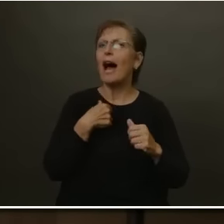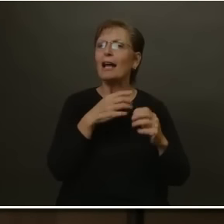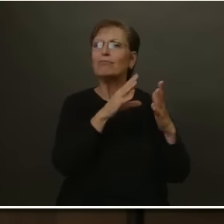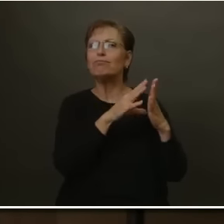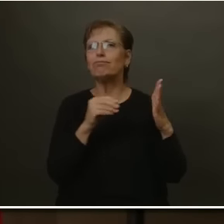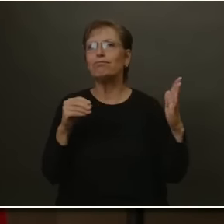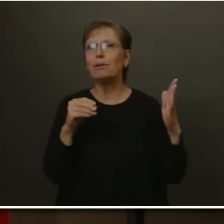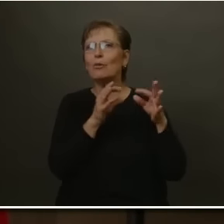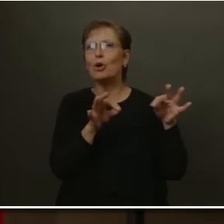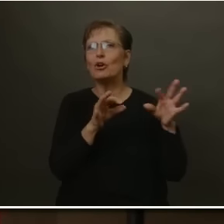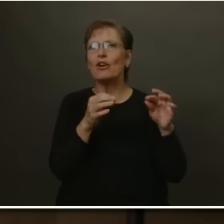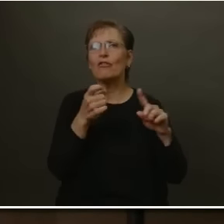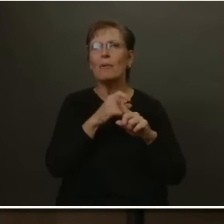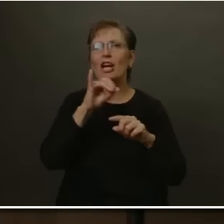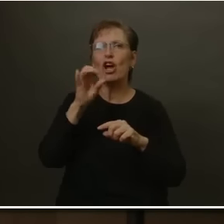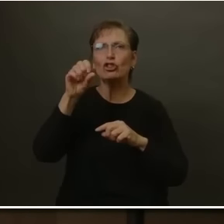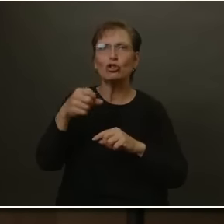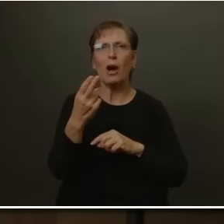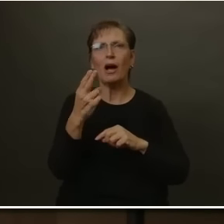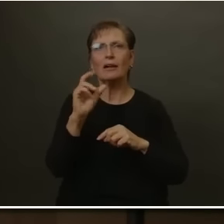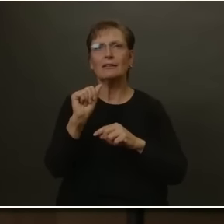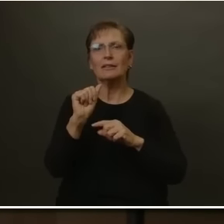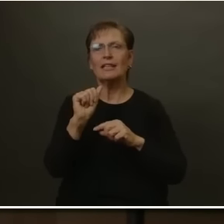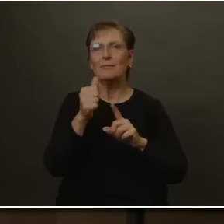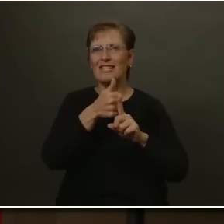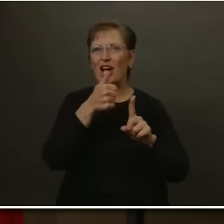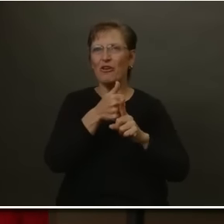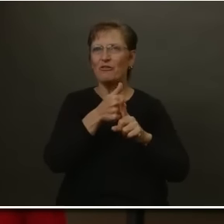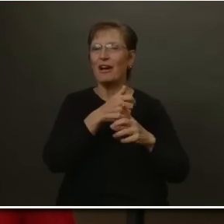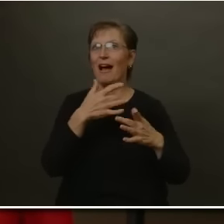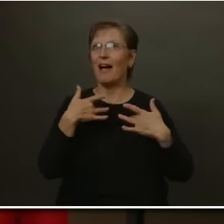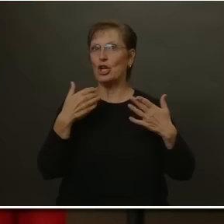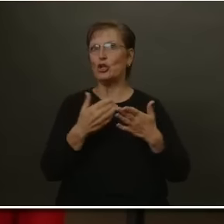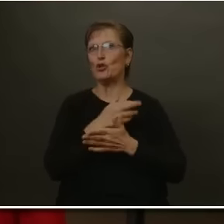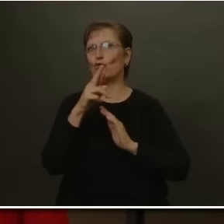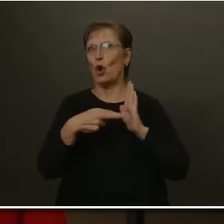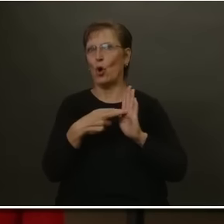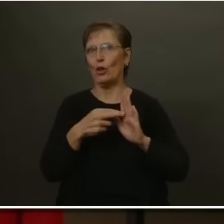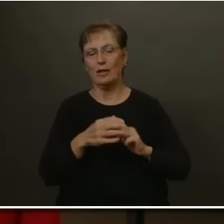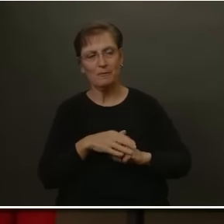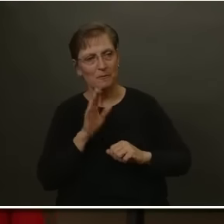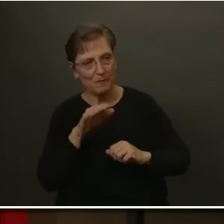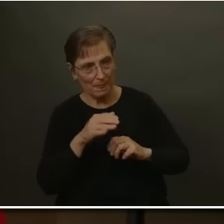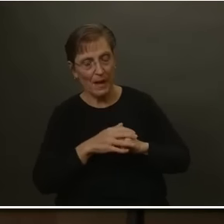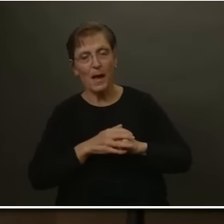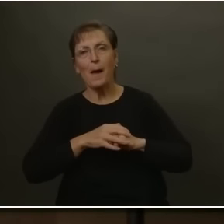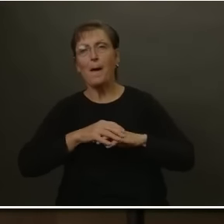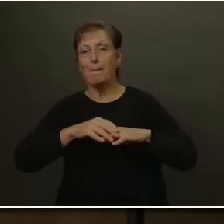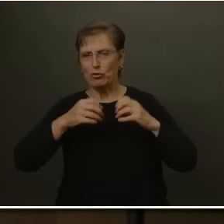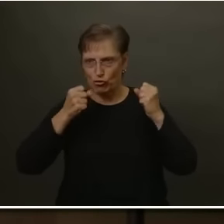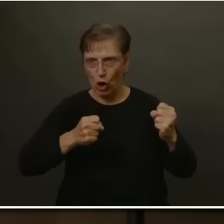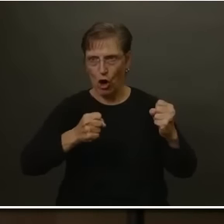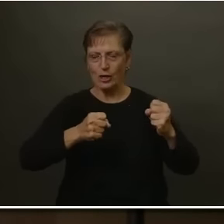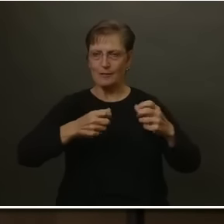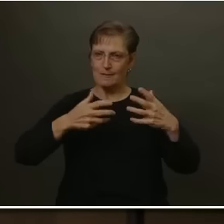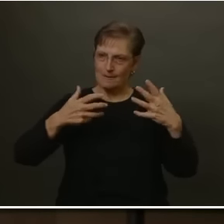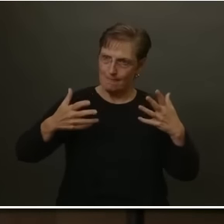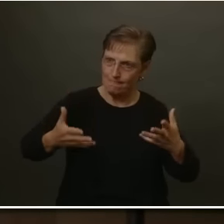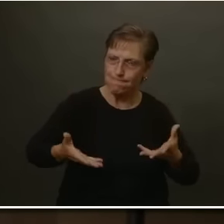new role. Be strong and courageous. Do not be afraid. Do not